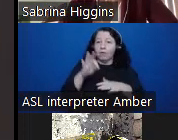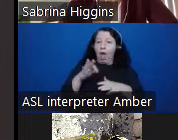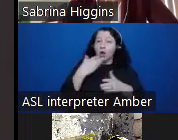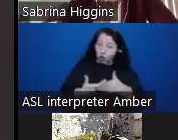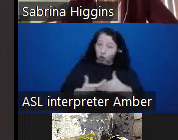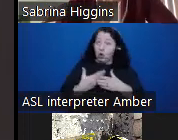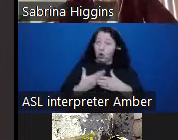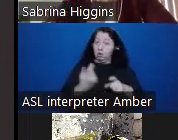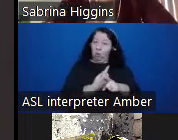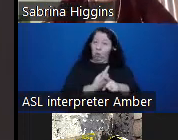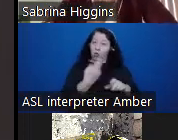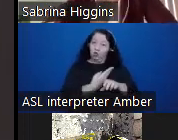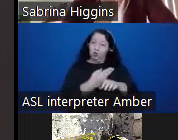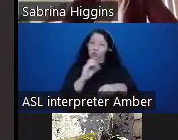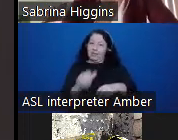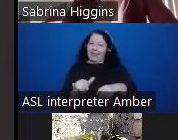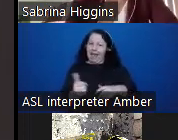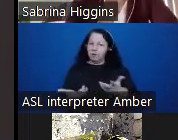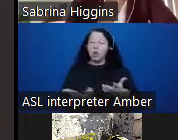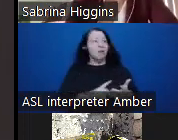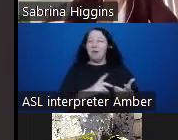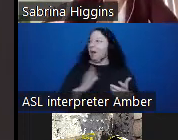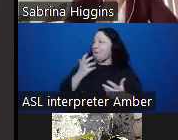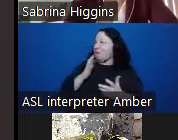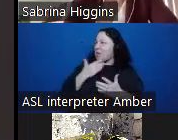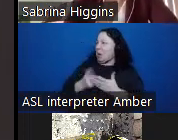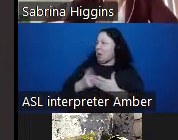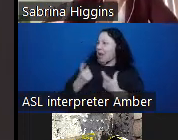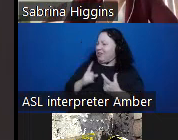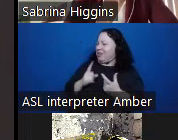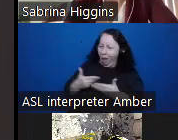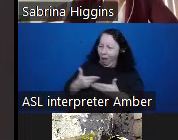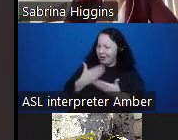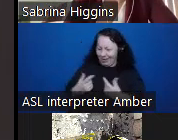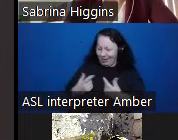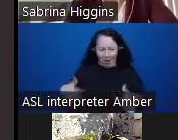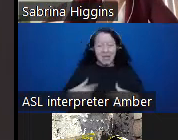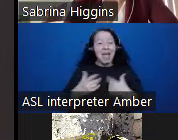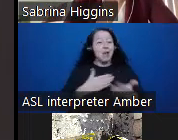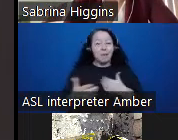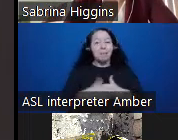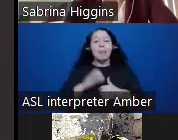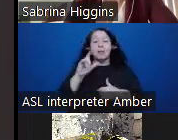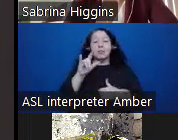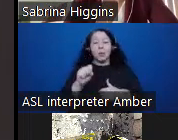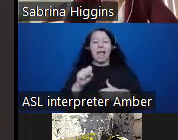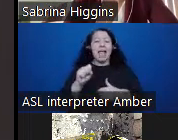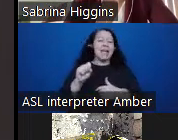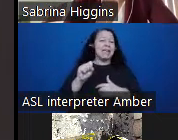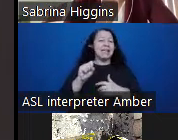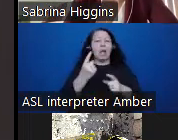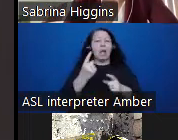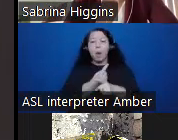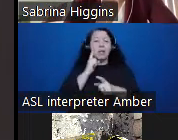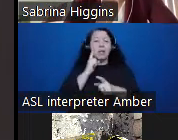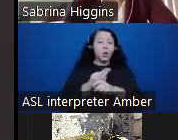are all excellent questions, actually. So clays vary, of course, in terms of their suitability, in terms of their plasticity, in terms